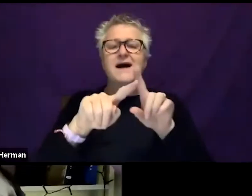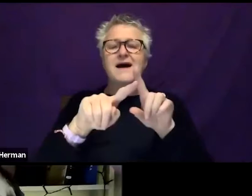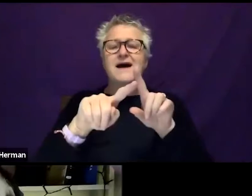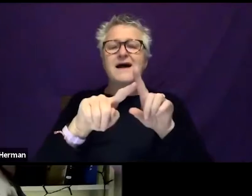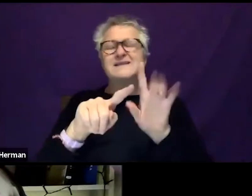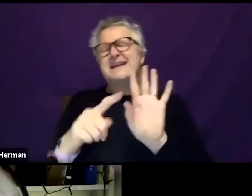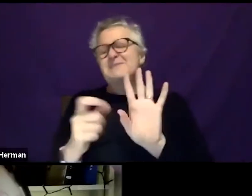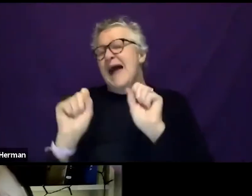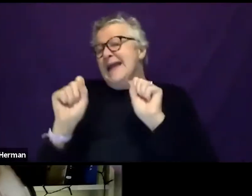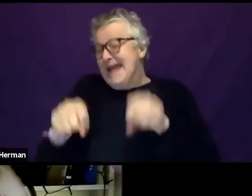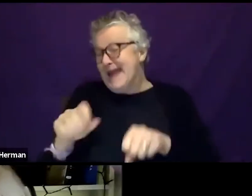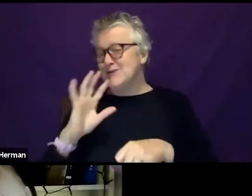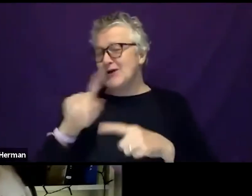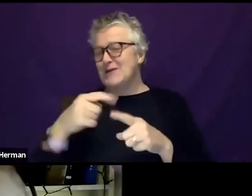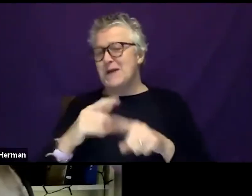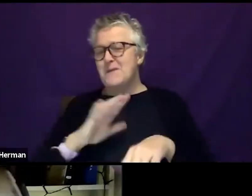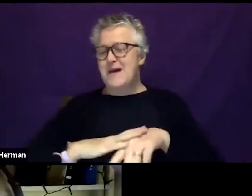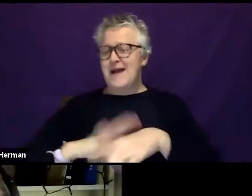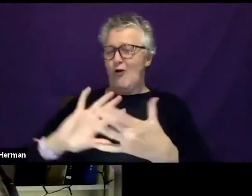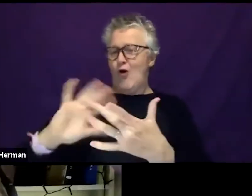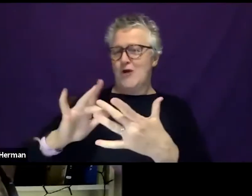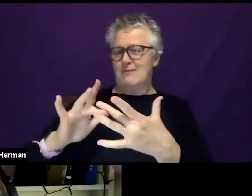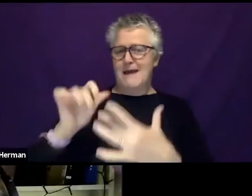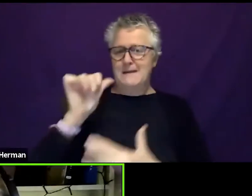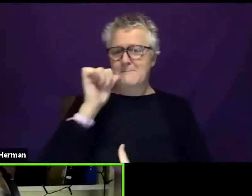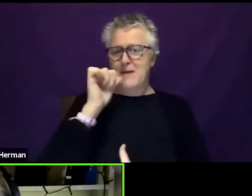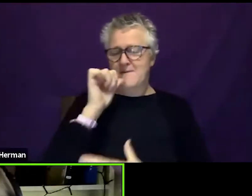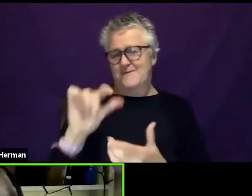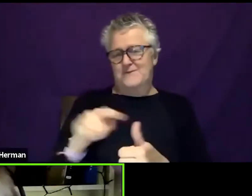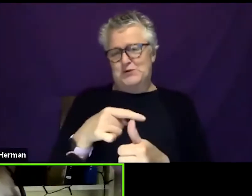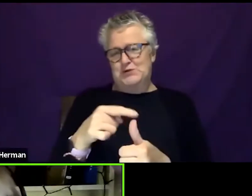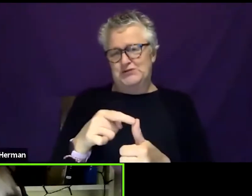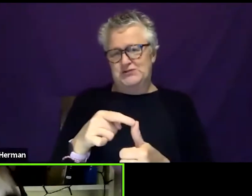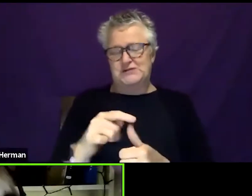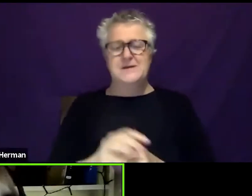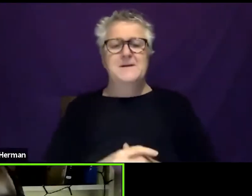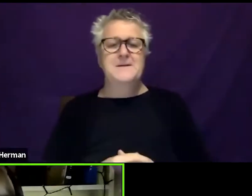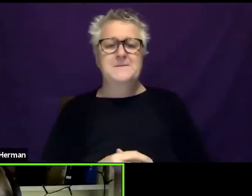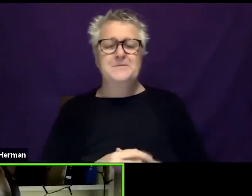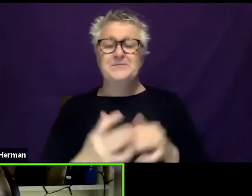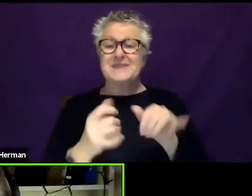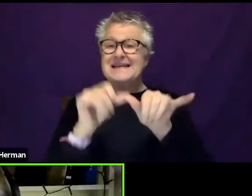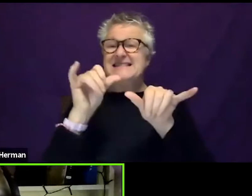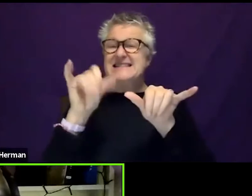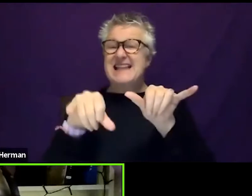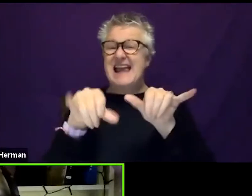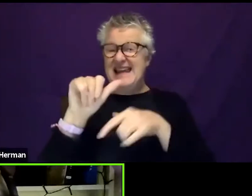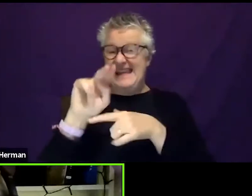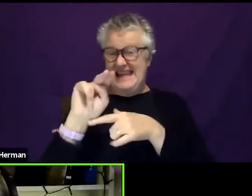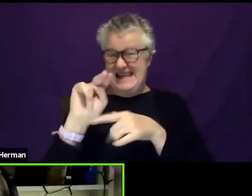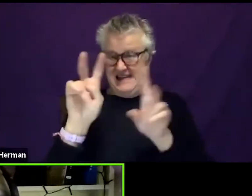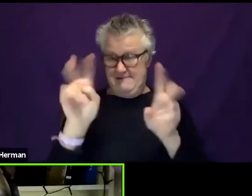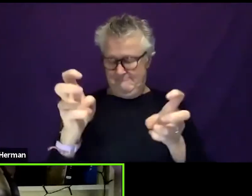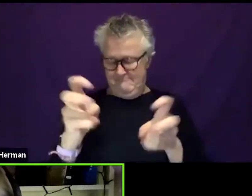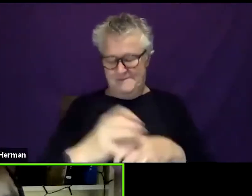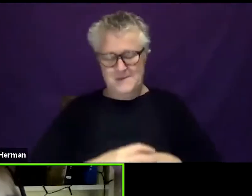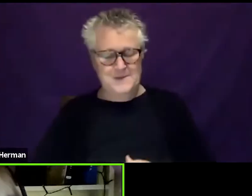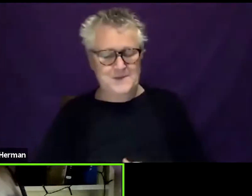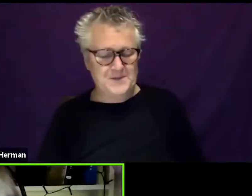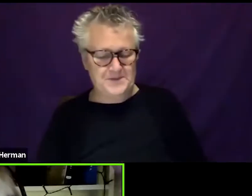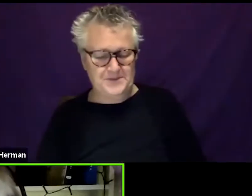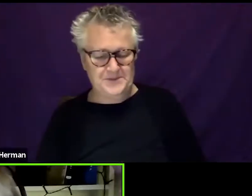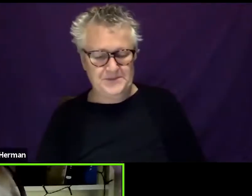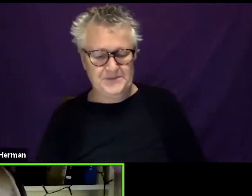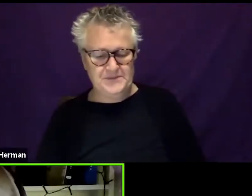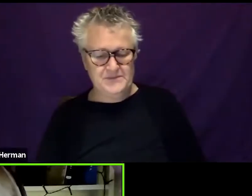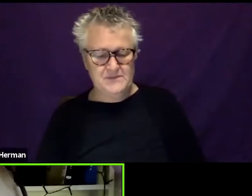bit more cheerful. Yeah, go ahead. So the Staying In, which is